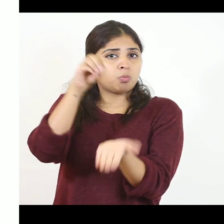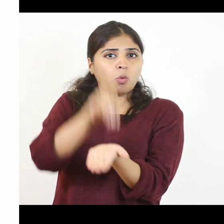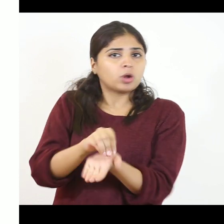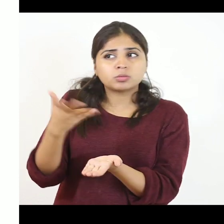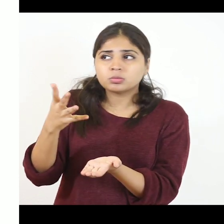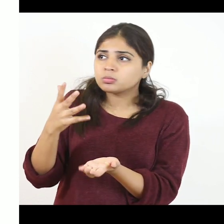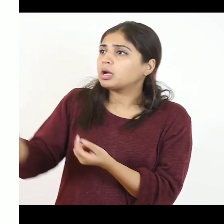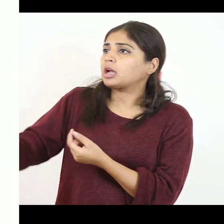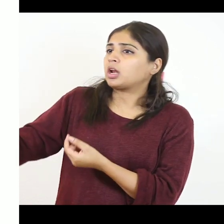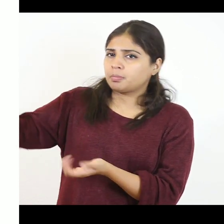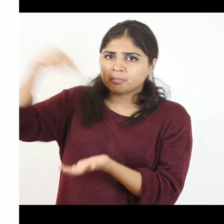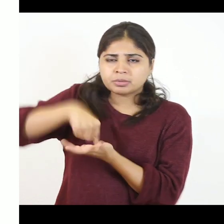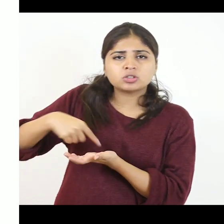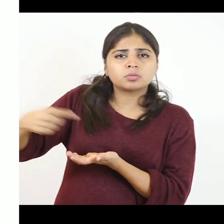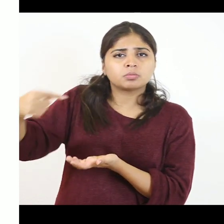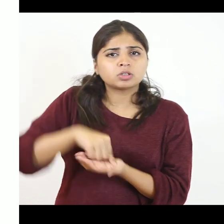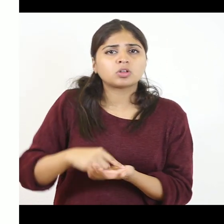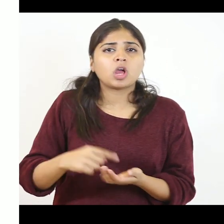poor delegation,